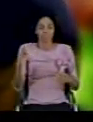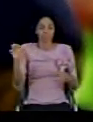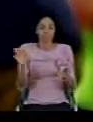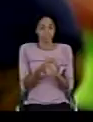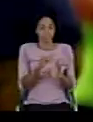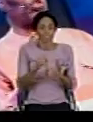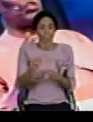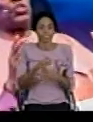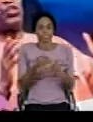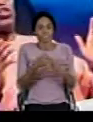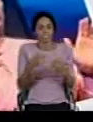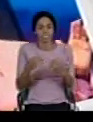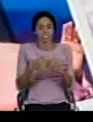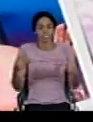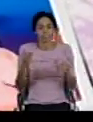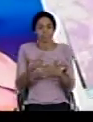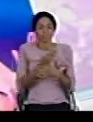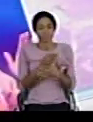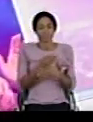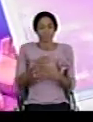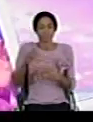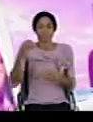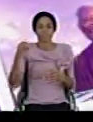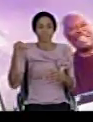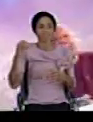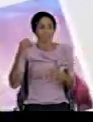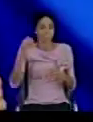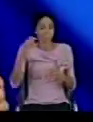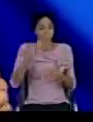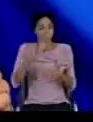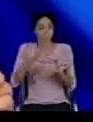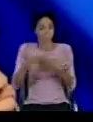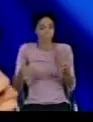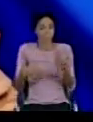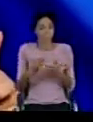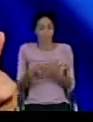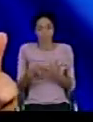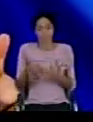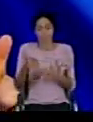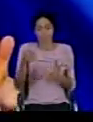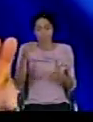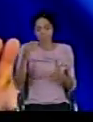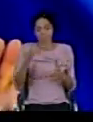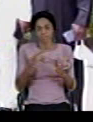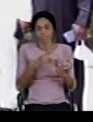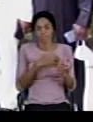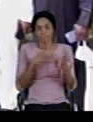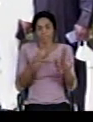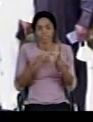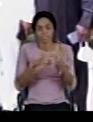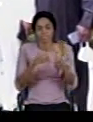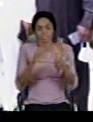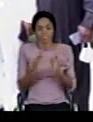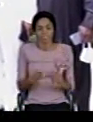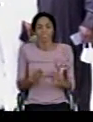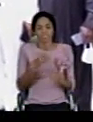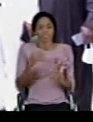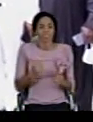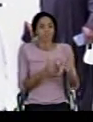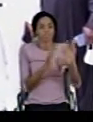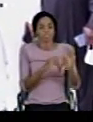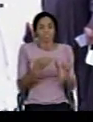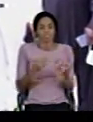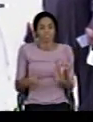of all ages. A mentor of mentors, apostle of apostles, denominational